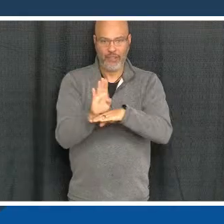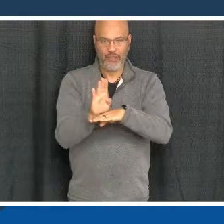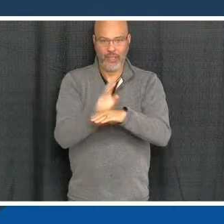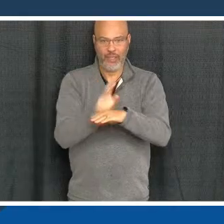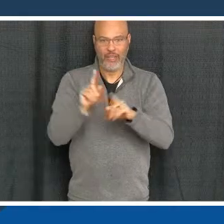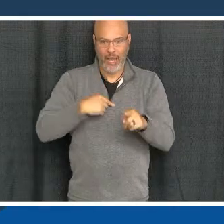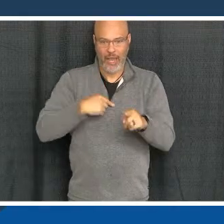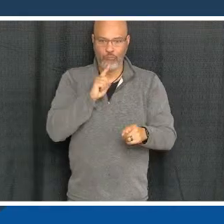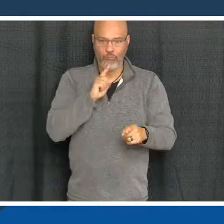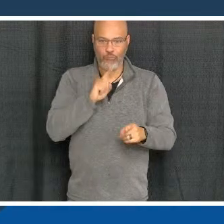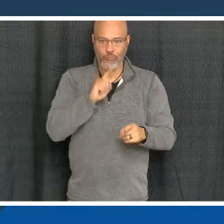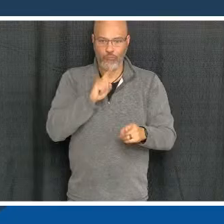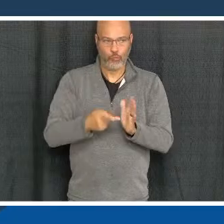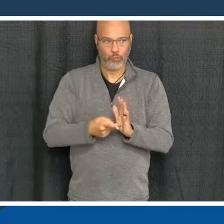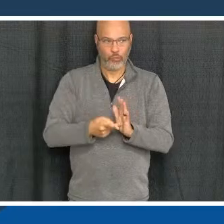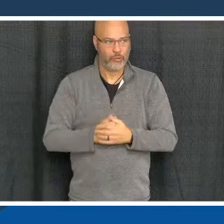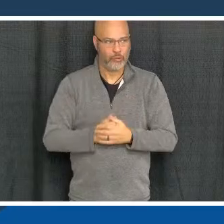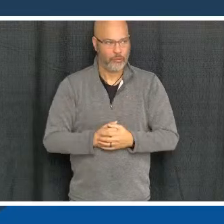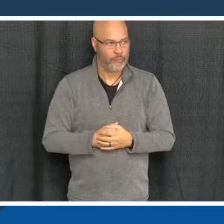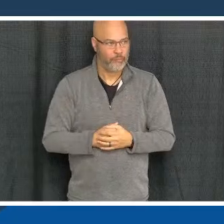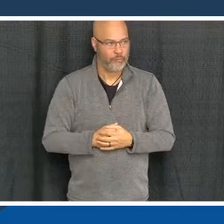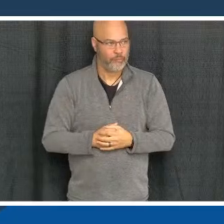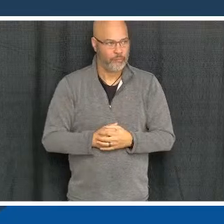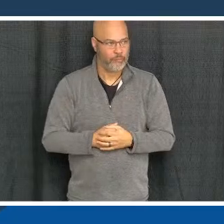originally intended.